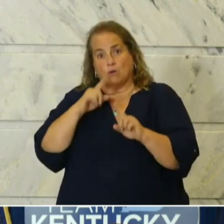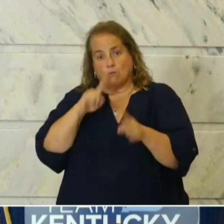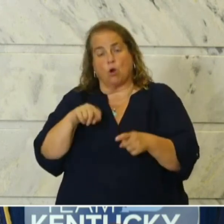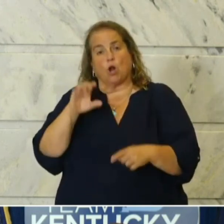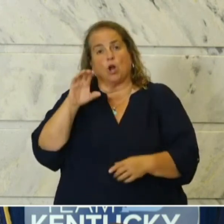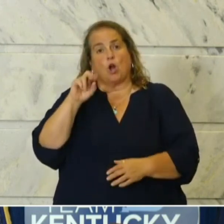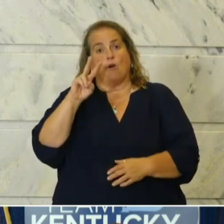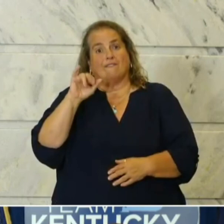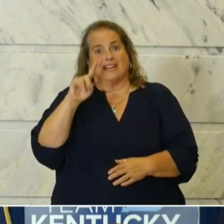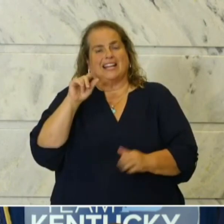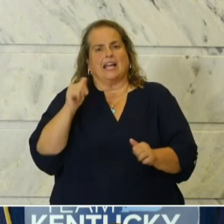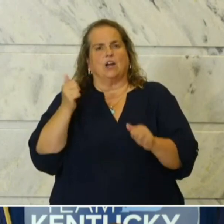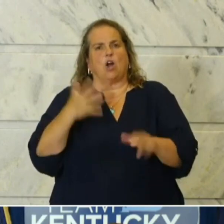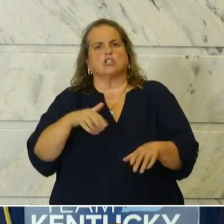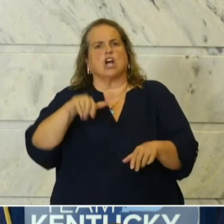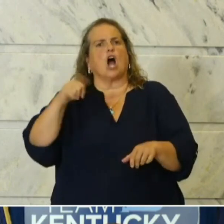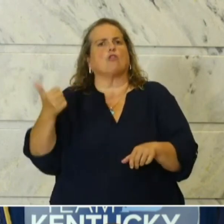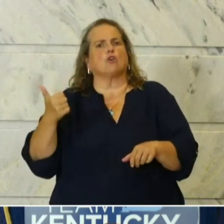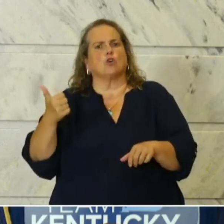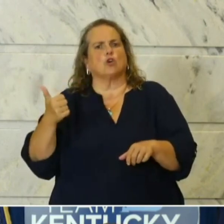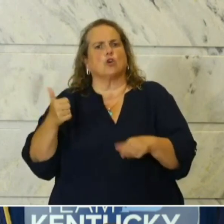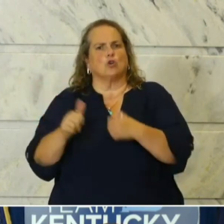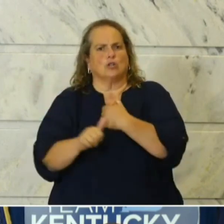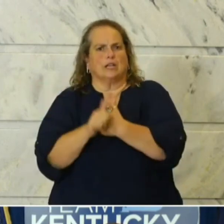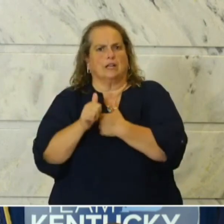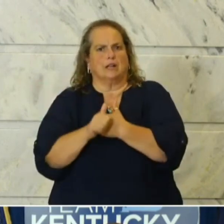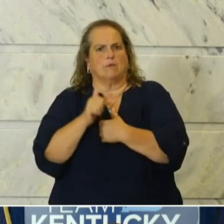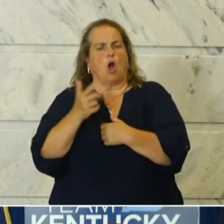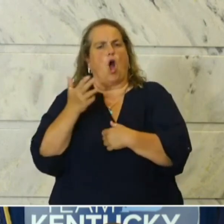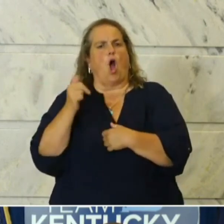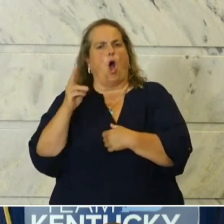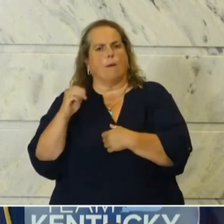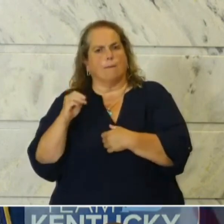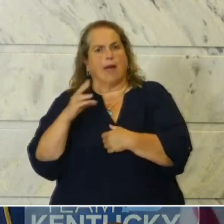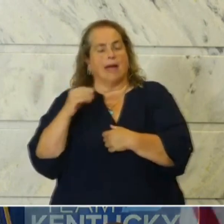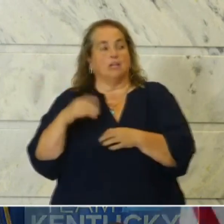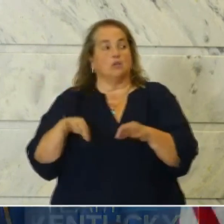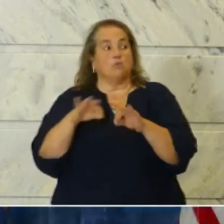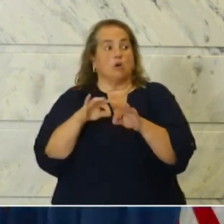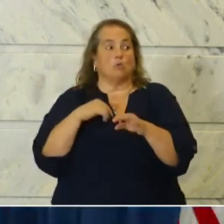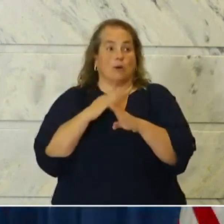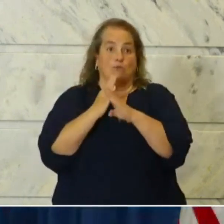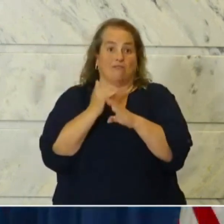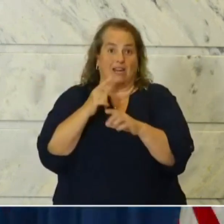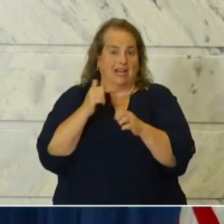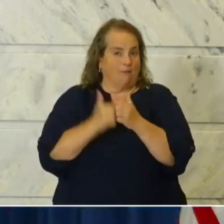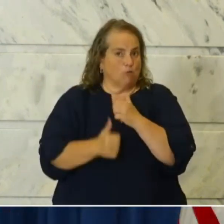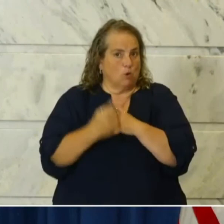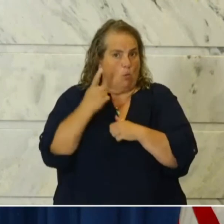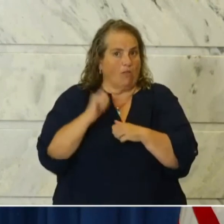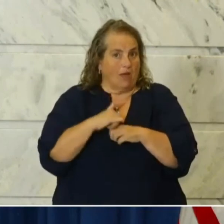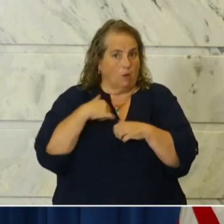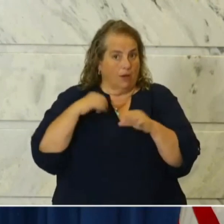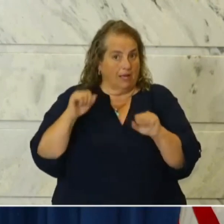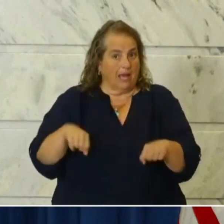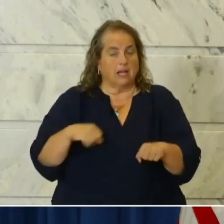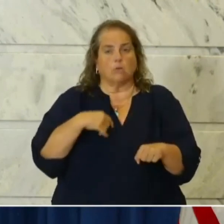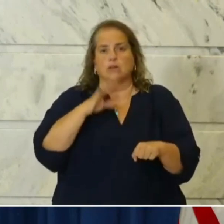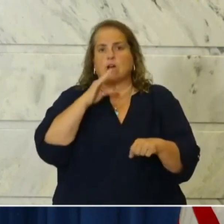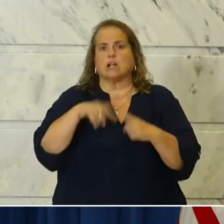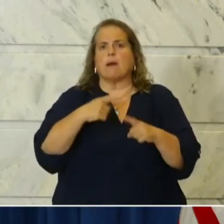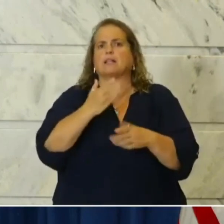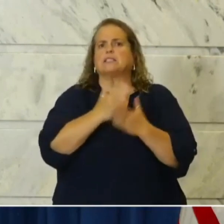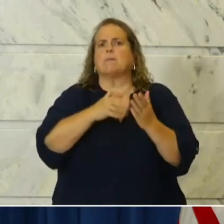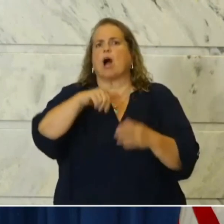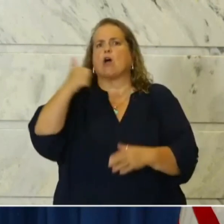can cause other harms, and it's important that we prevent it in everyone that we can. He talked about some other viruses